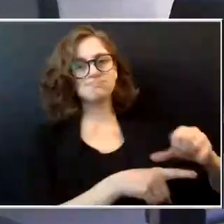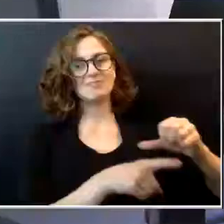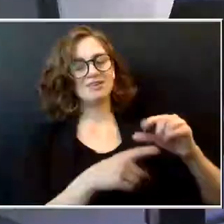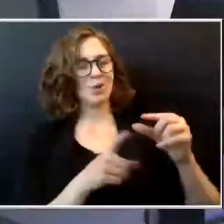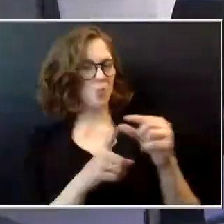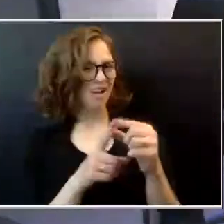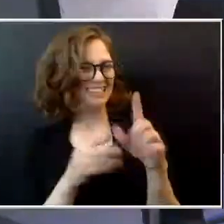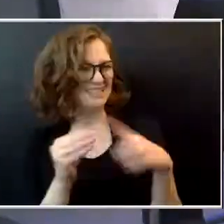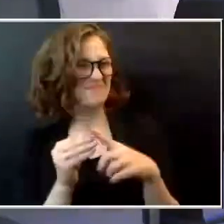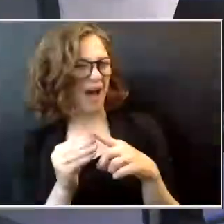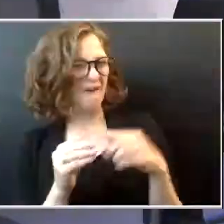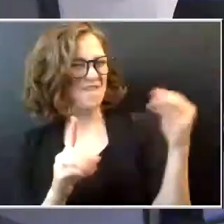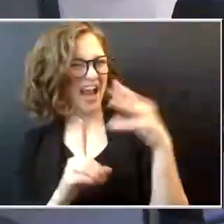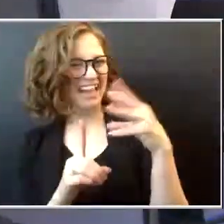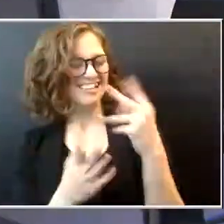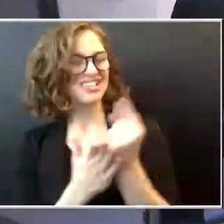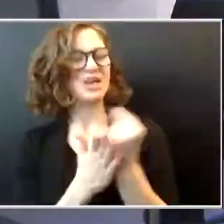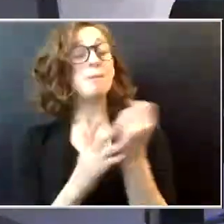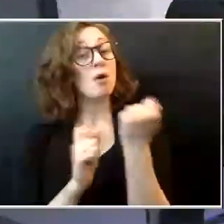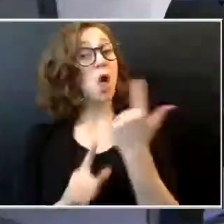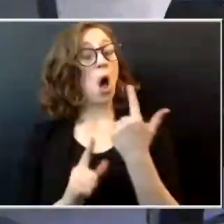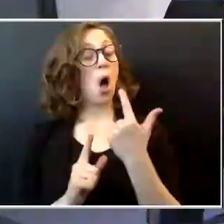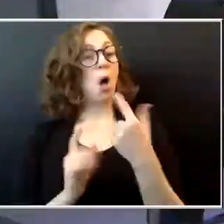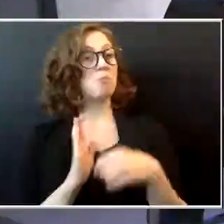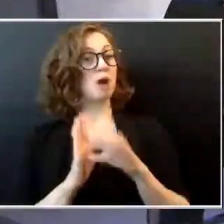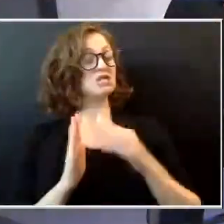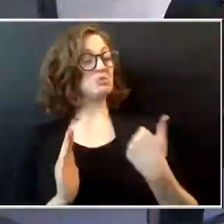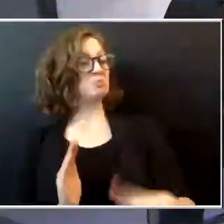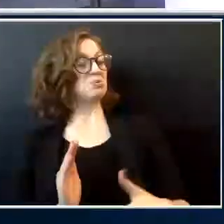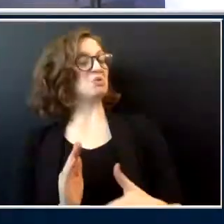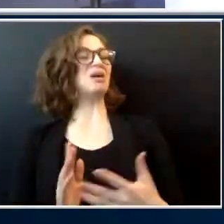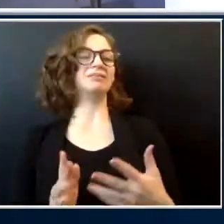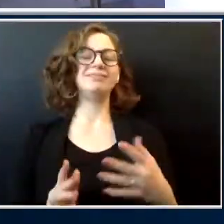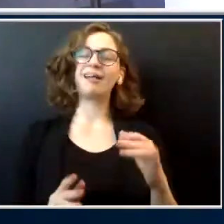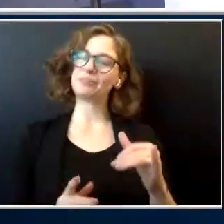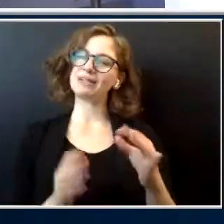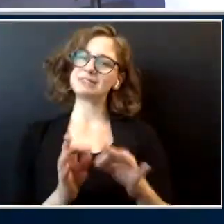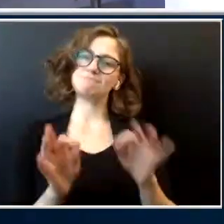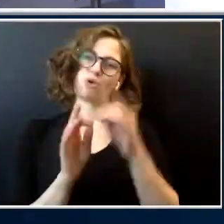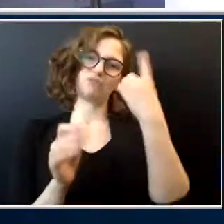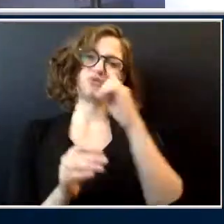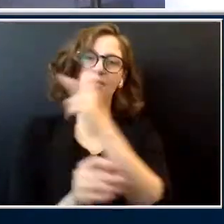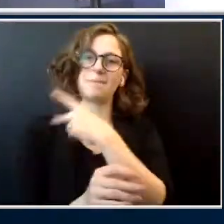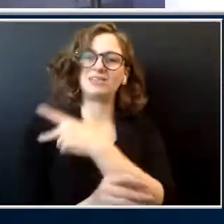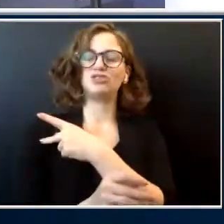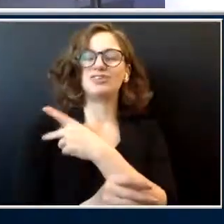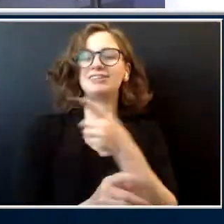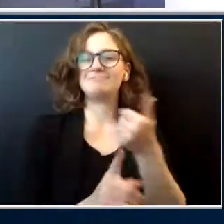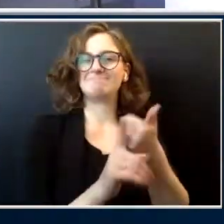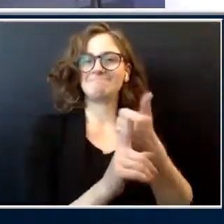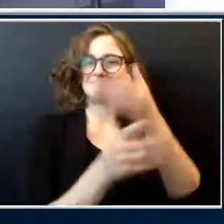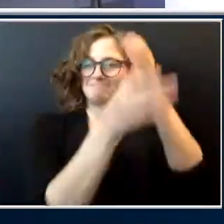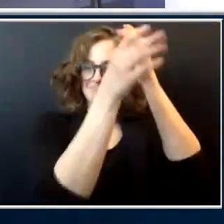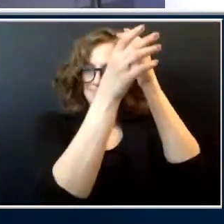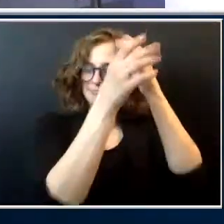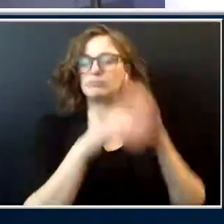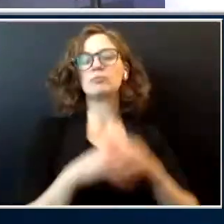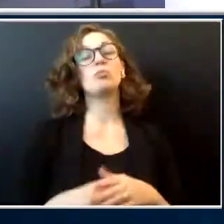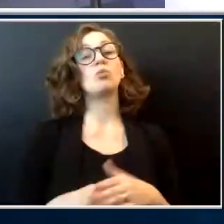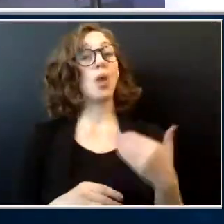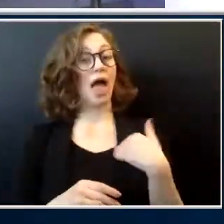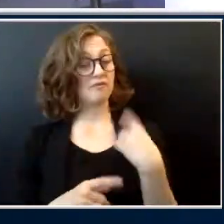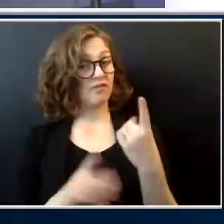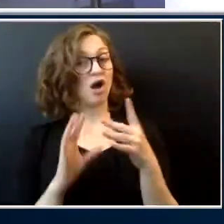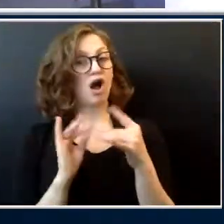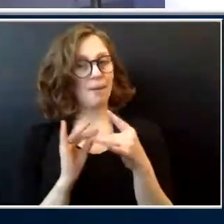because they actually mean something, and it means a lot to patients to have that kind of expertise. We have a comment and then a couple more questions. Cheryl wanted to